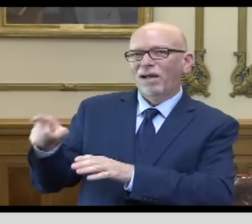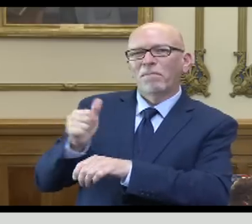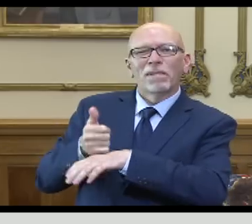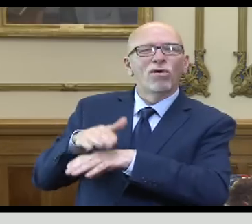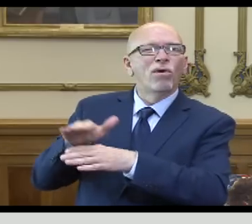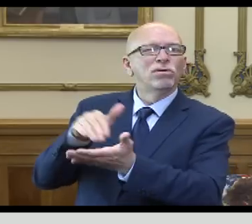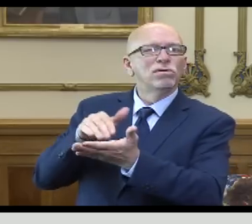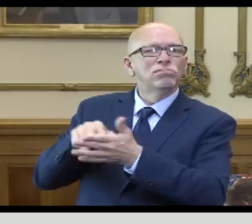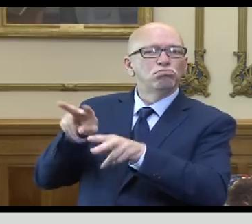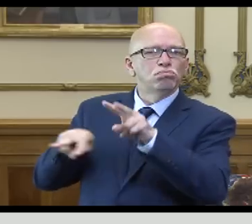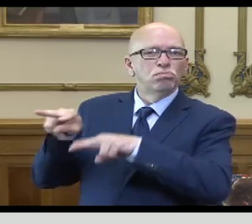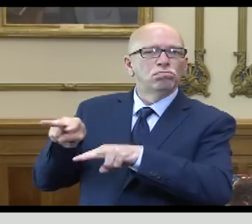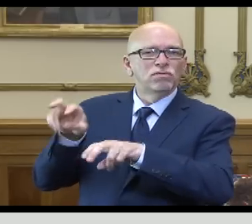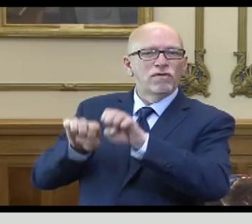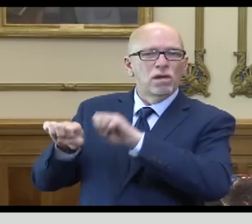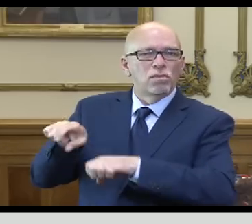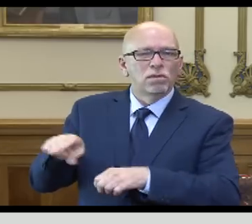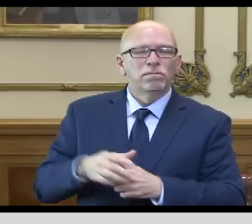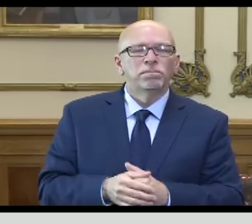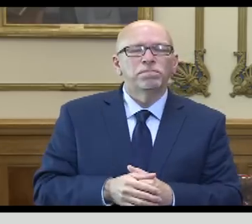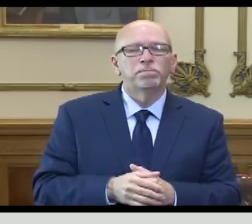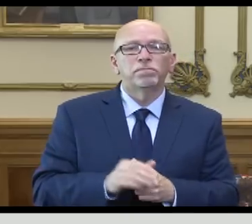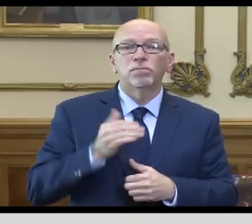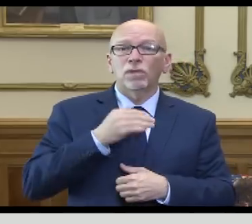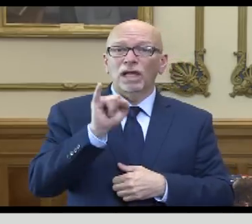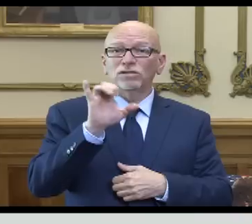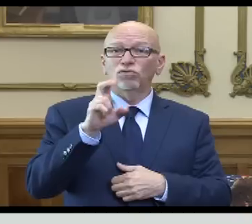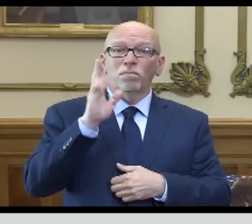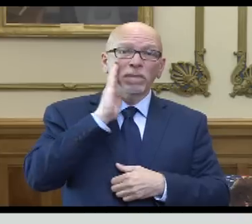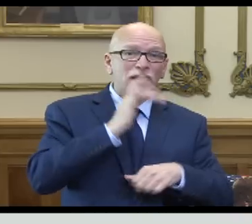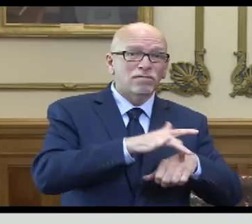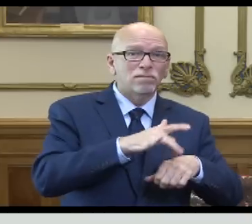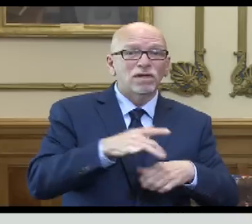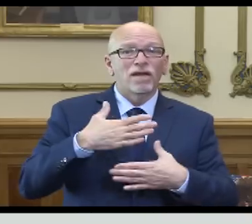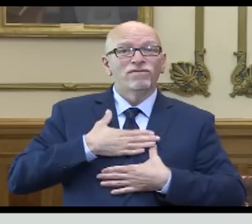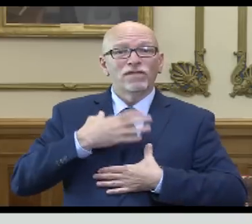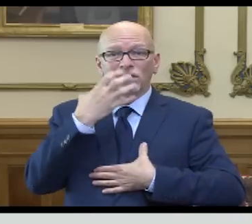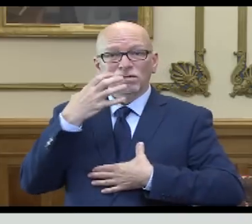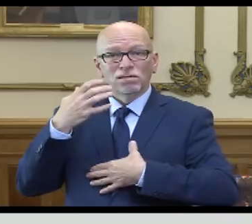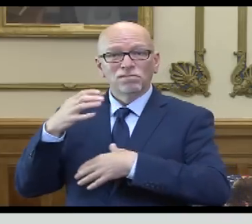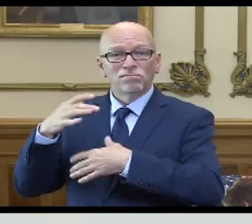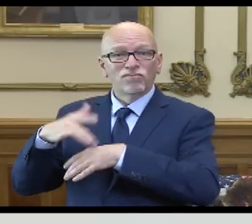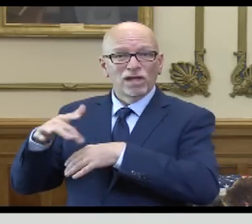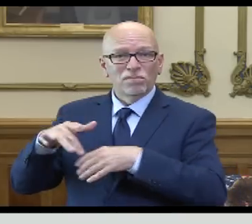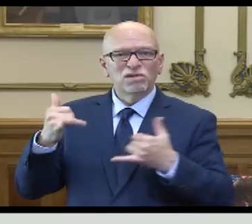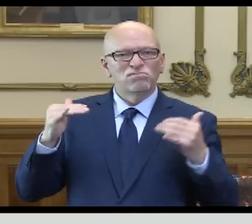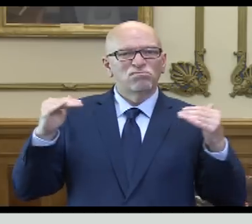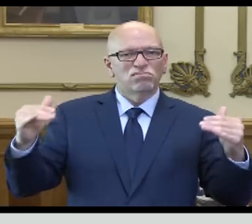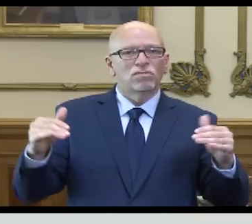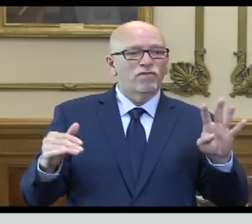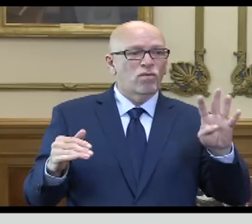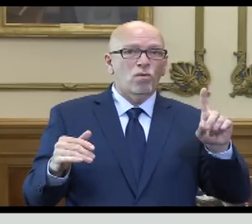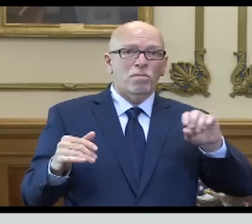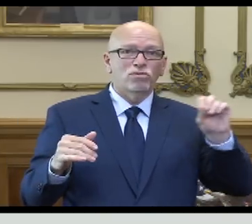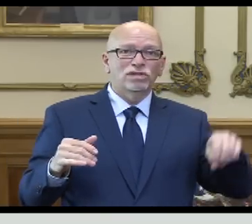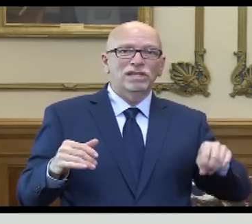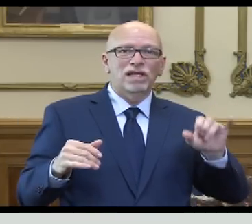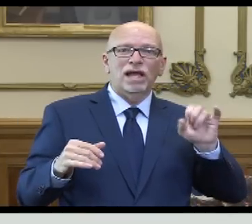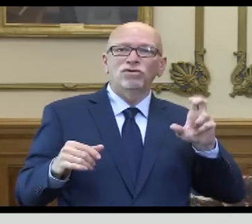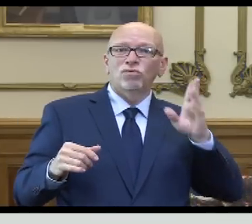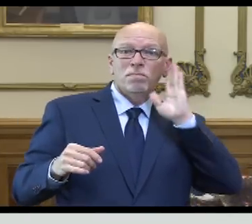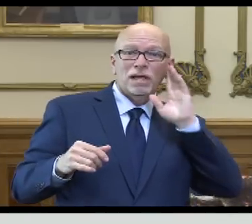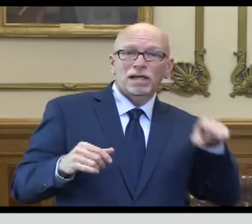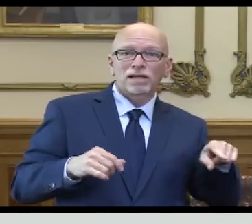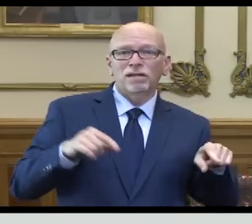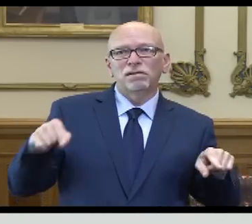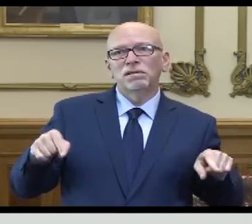on their clinical diagnosis. Our ICU bed and ventilator capacities are holding steady, with 41% of our ICU beds